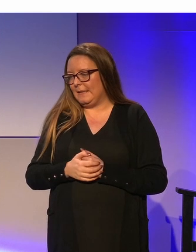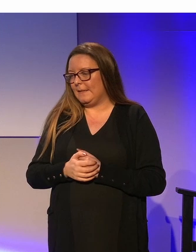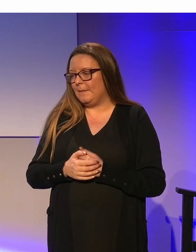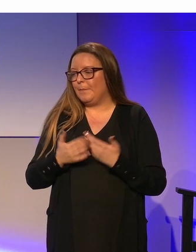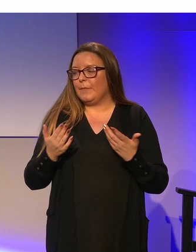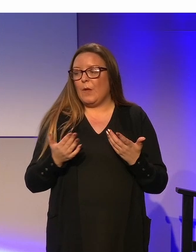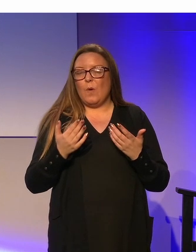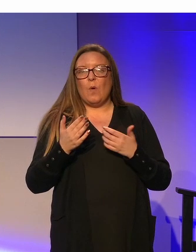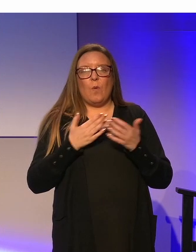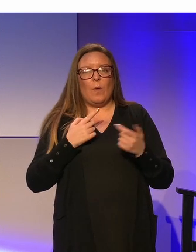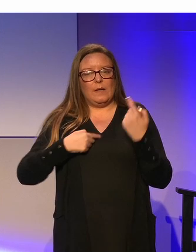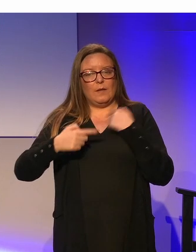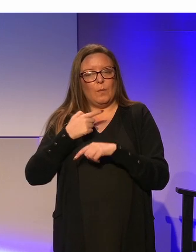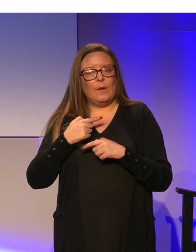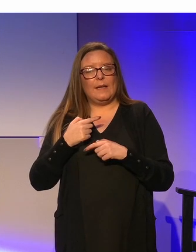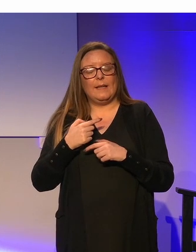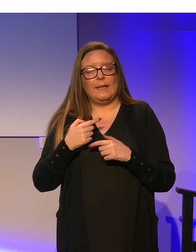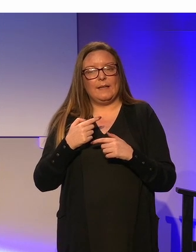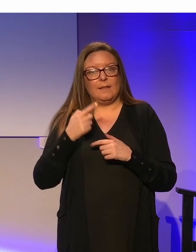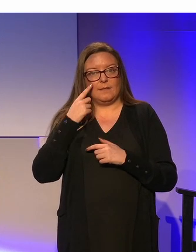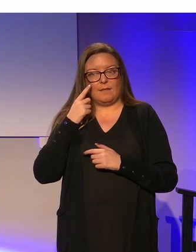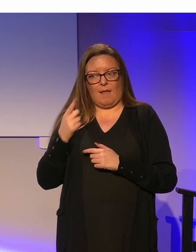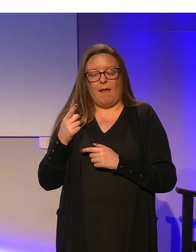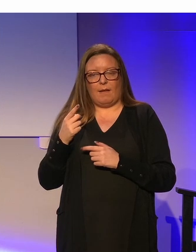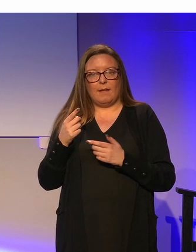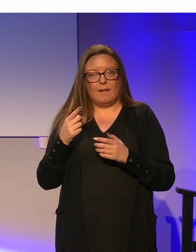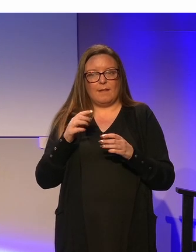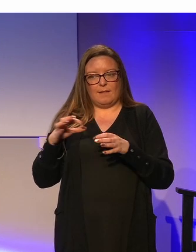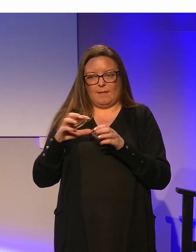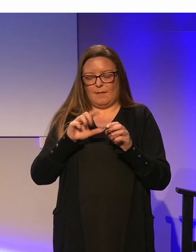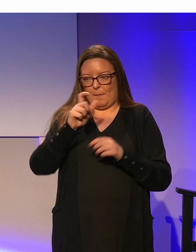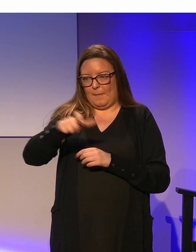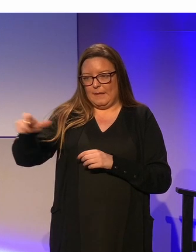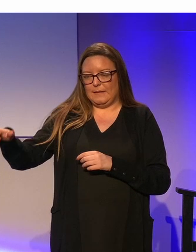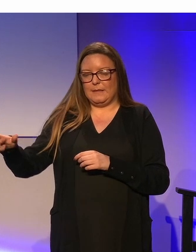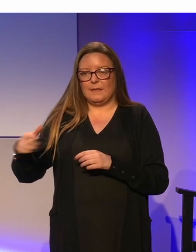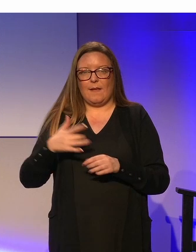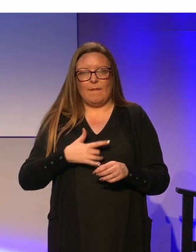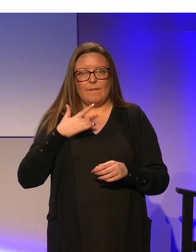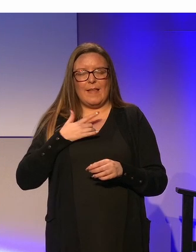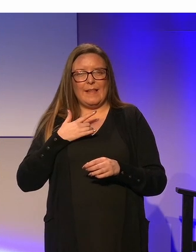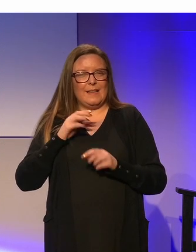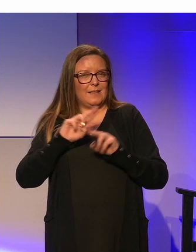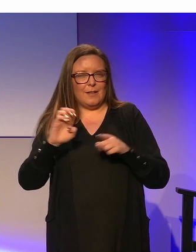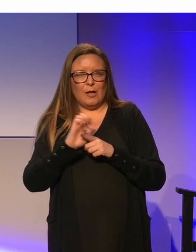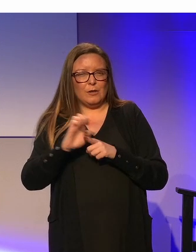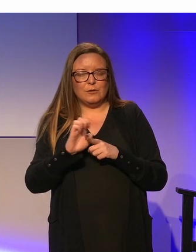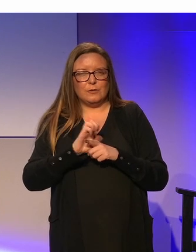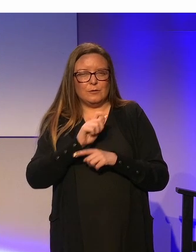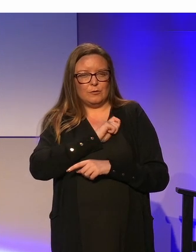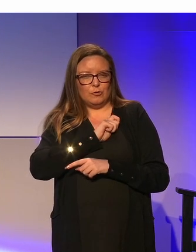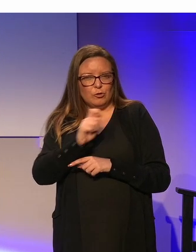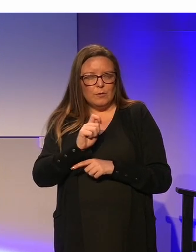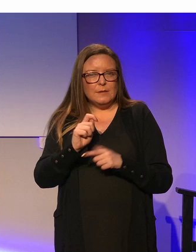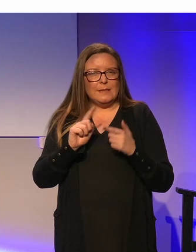What we found was that participants feel that there's a lack of trust and a lot of tension in